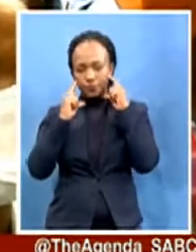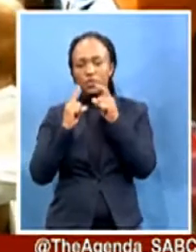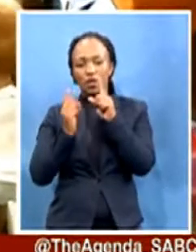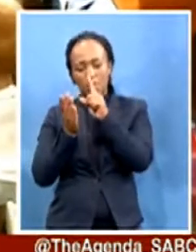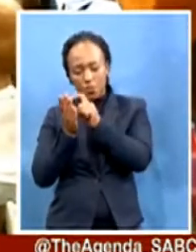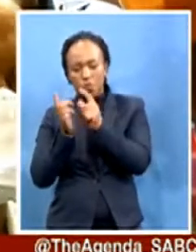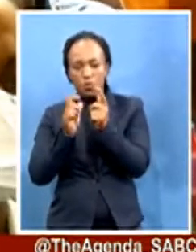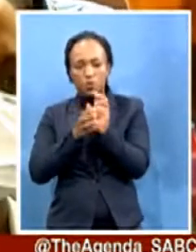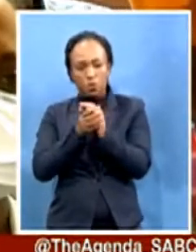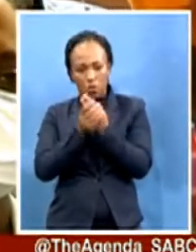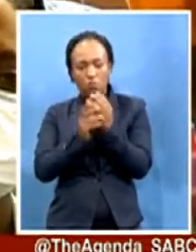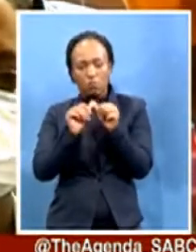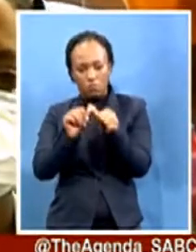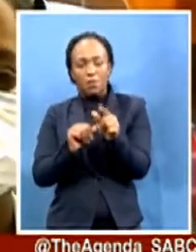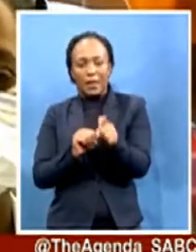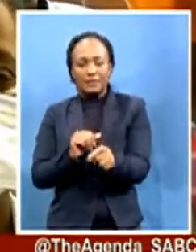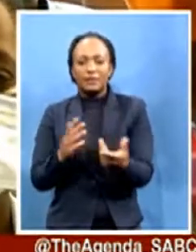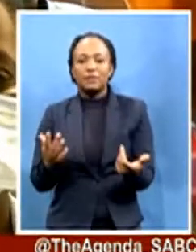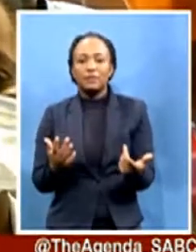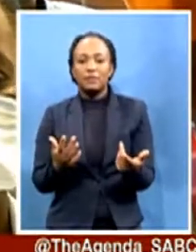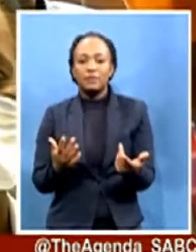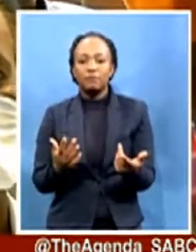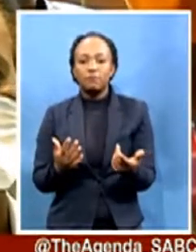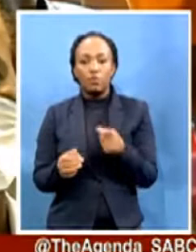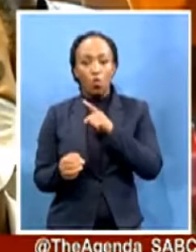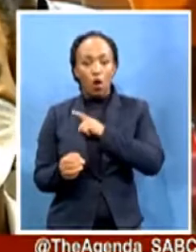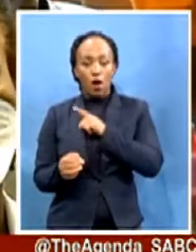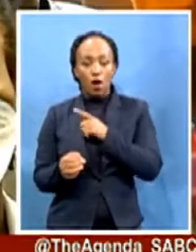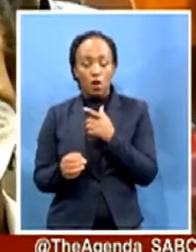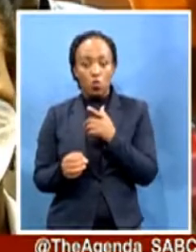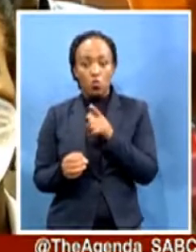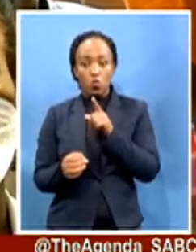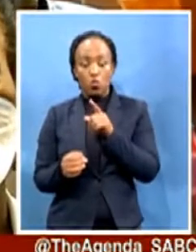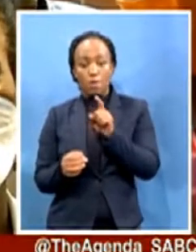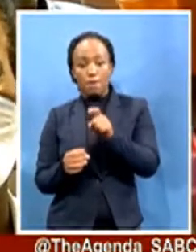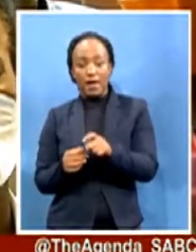find it that there's a whole emergence of additional